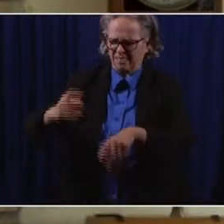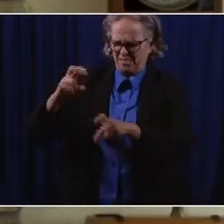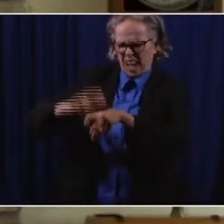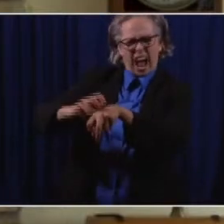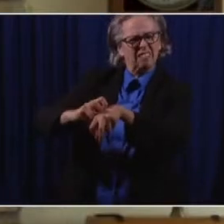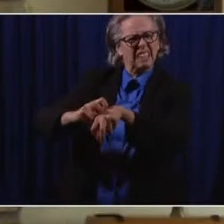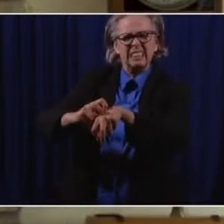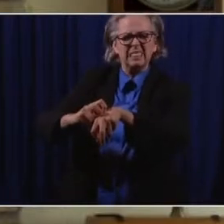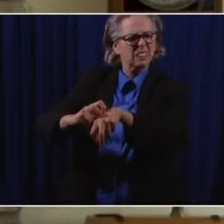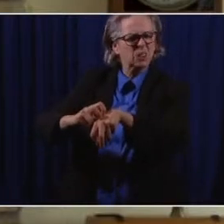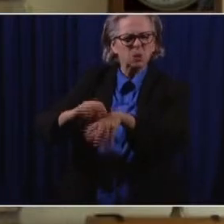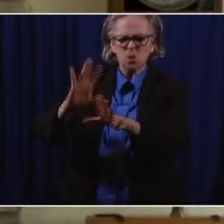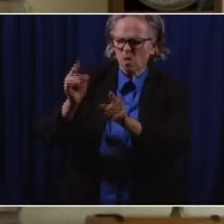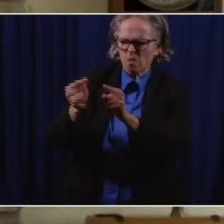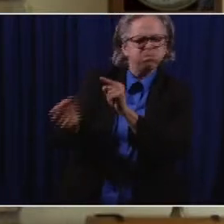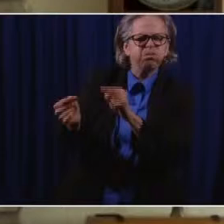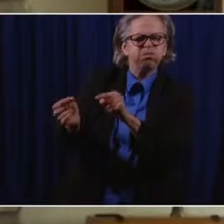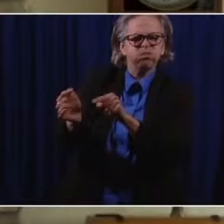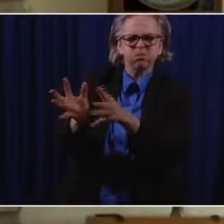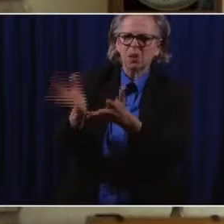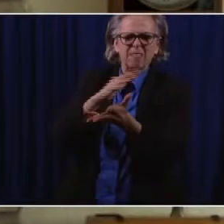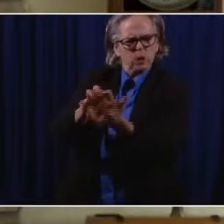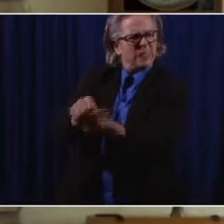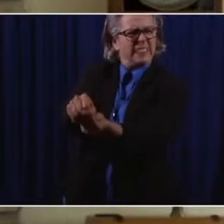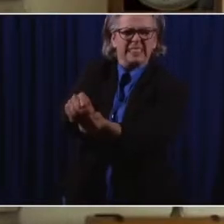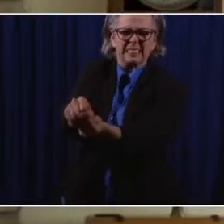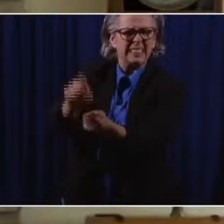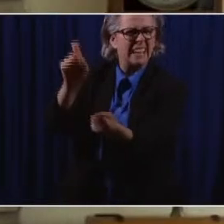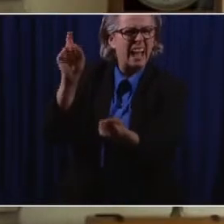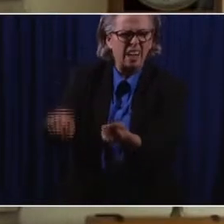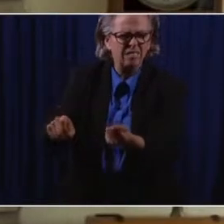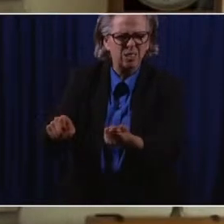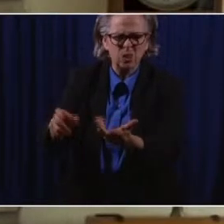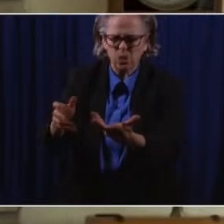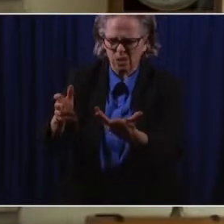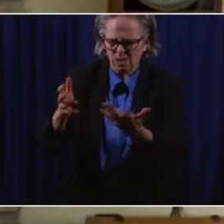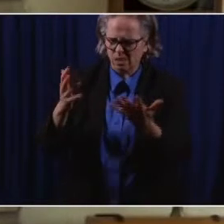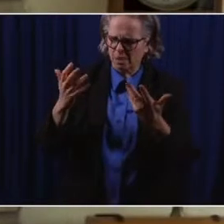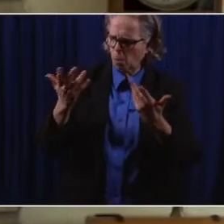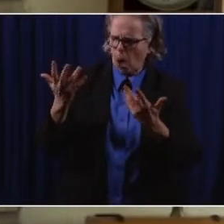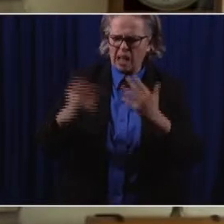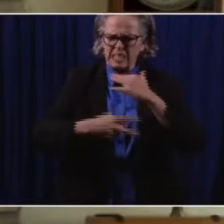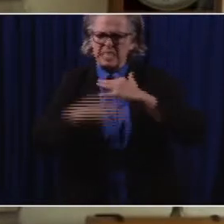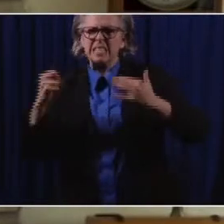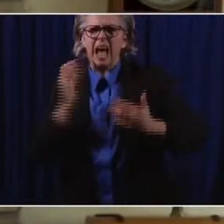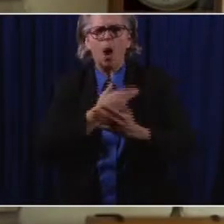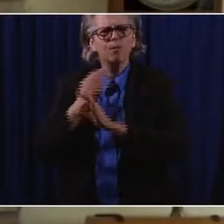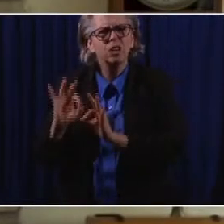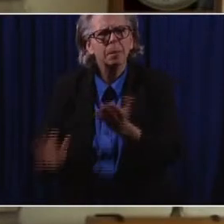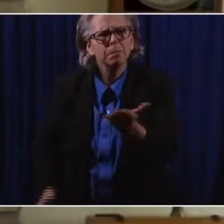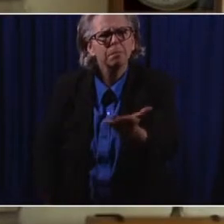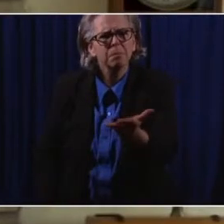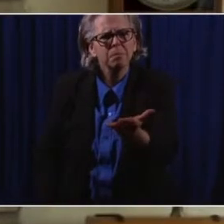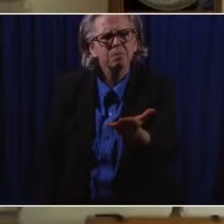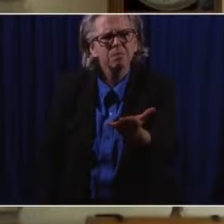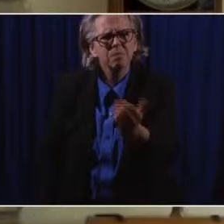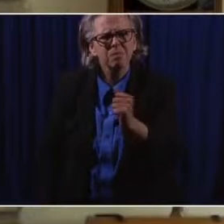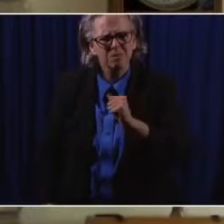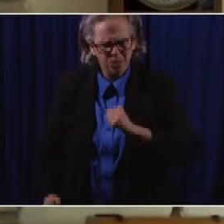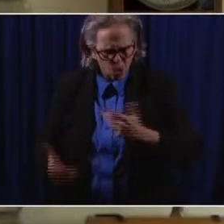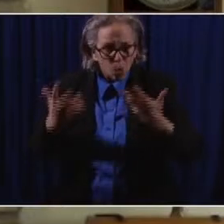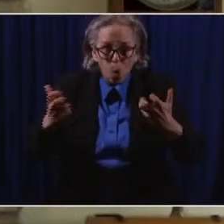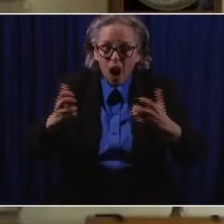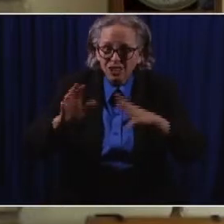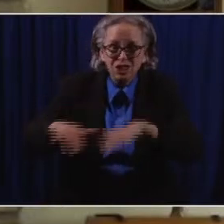freedom. And by doing these things to fight back against it, we will keep our kids in school, we'll keep them playing